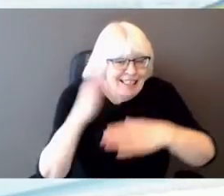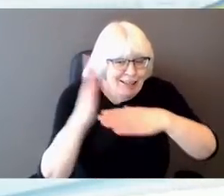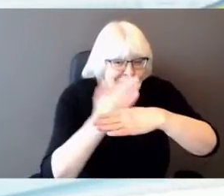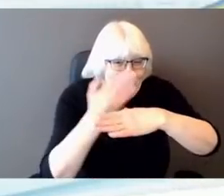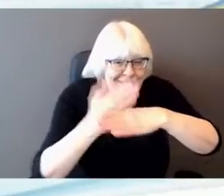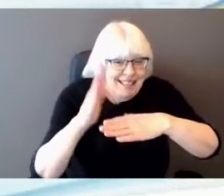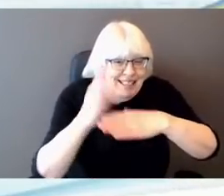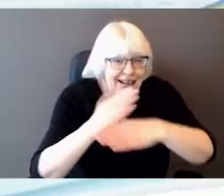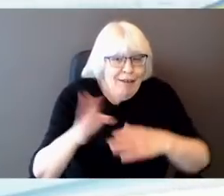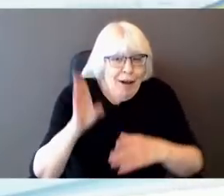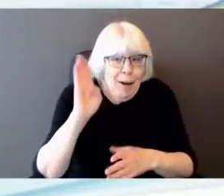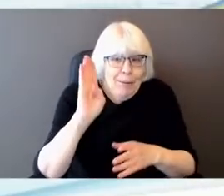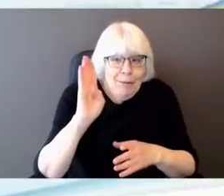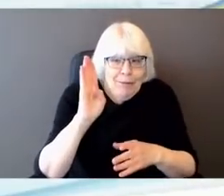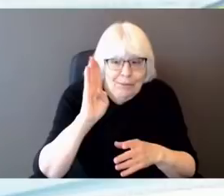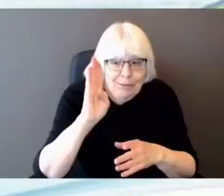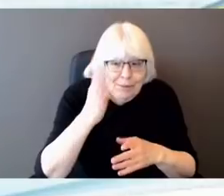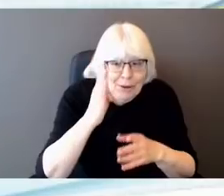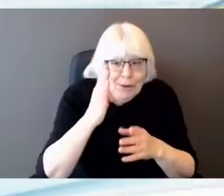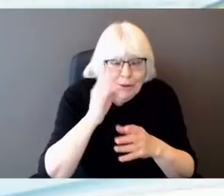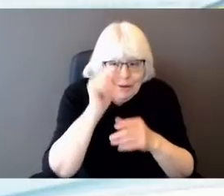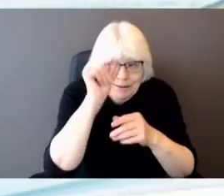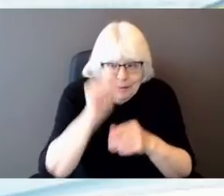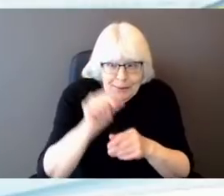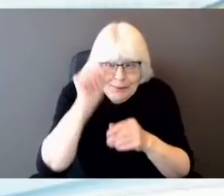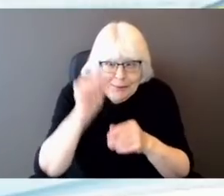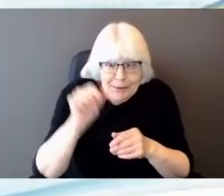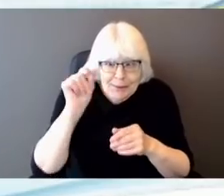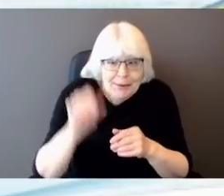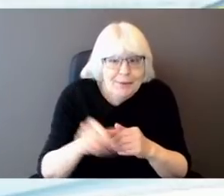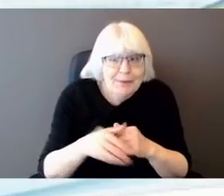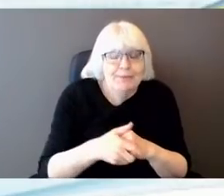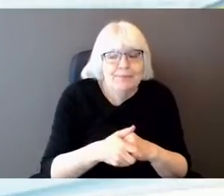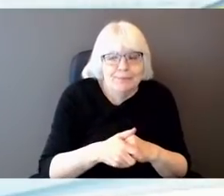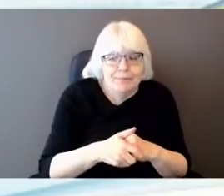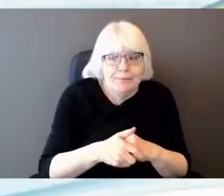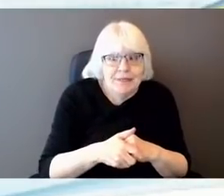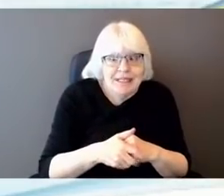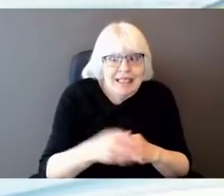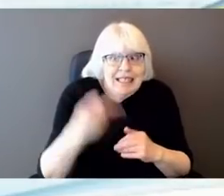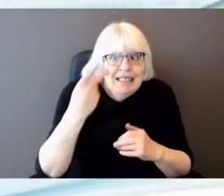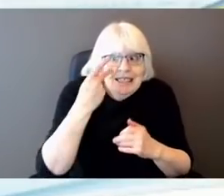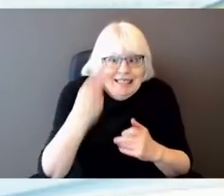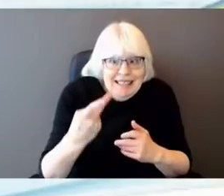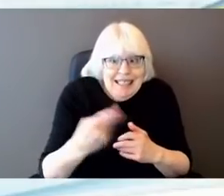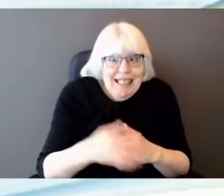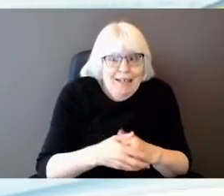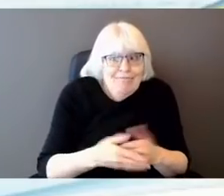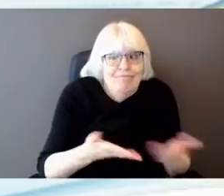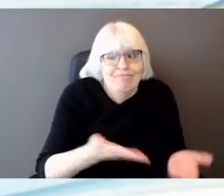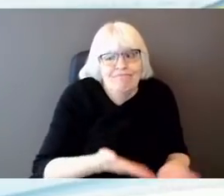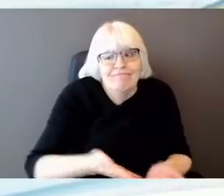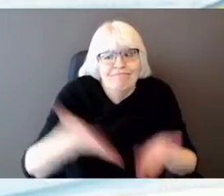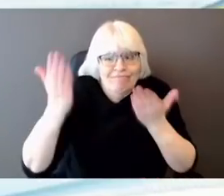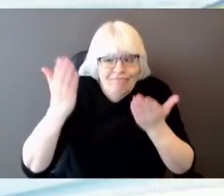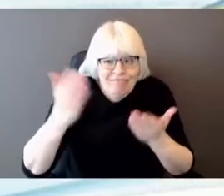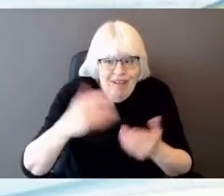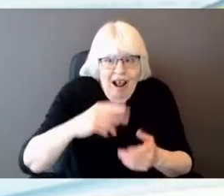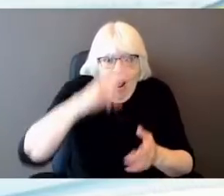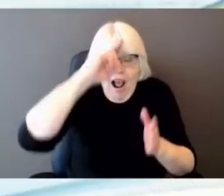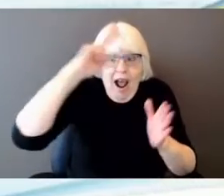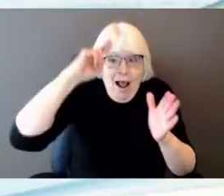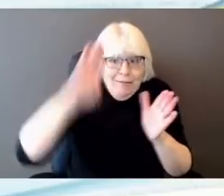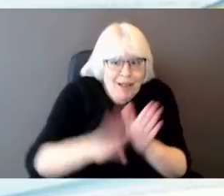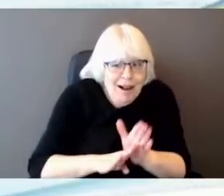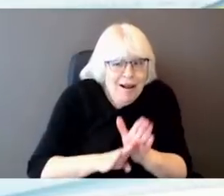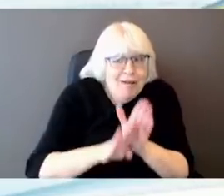And from this figure, it appears that we have reached our peak with regards to hospitalizations. And similar to what we are seeing